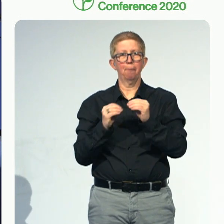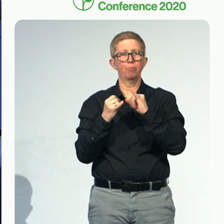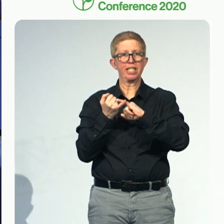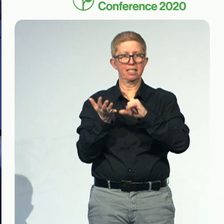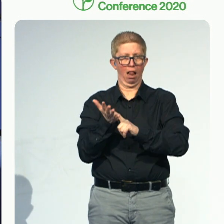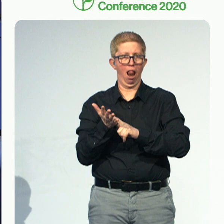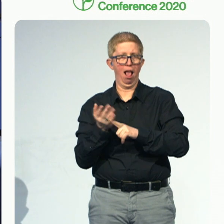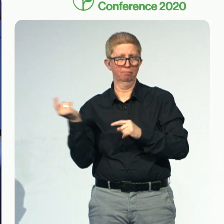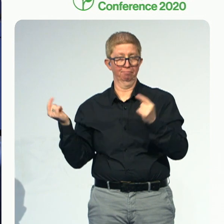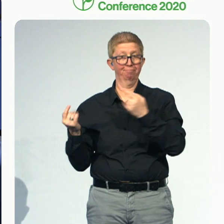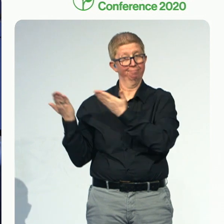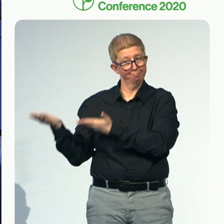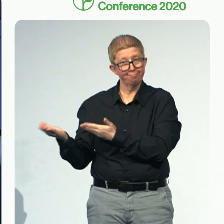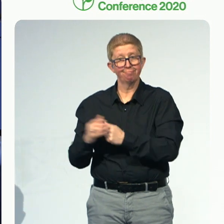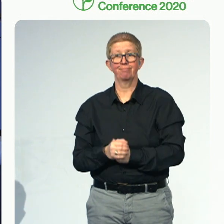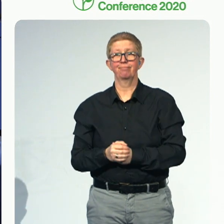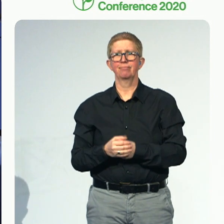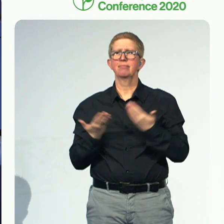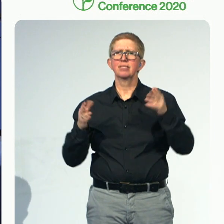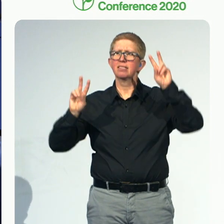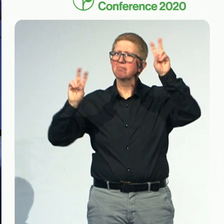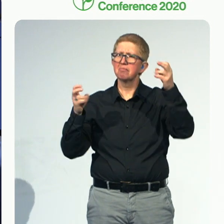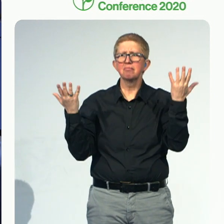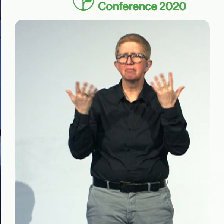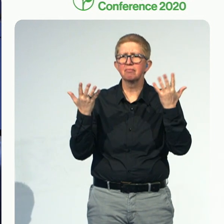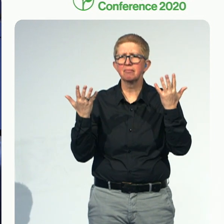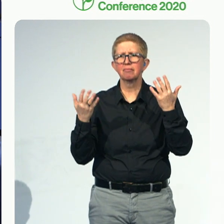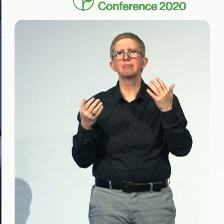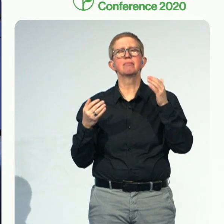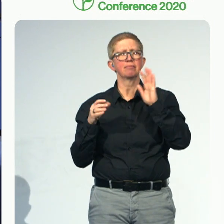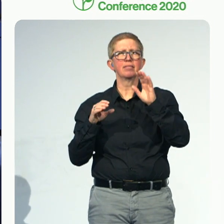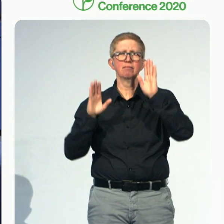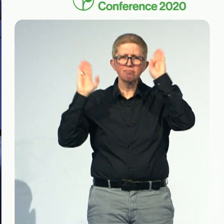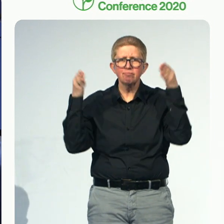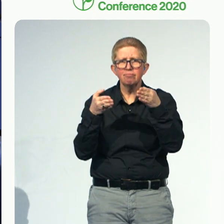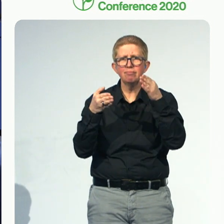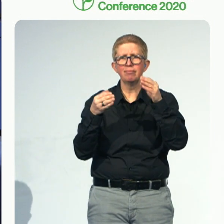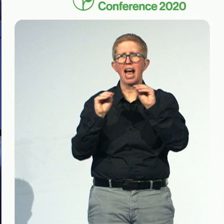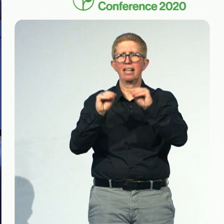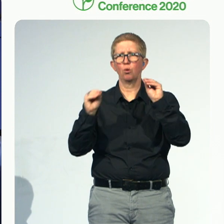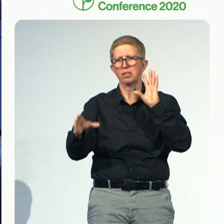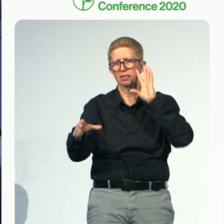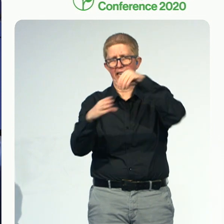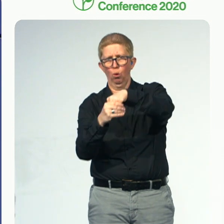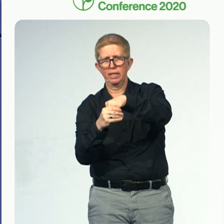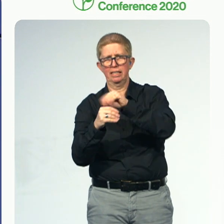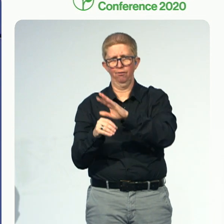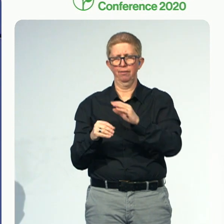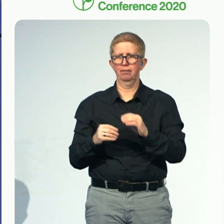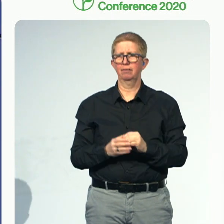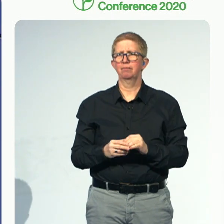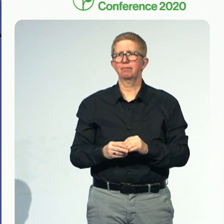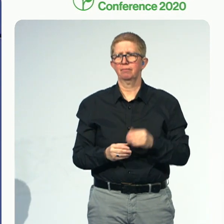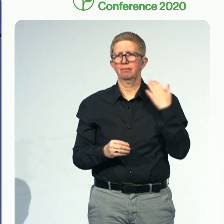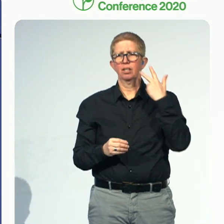inclusive education. Anything you want to add, right? I'll just clarify, if I may, that I have an honorary research associate position at